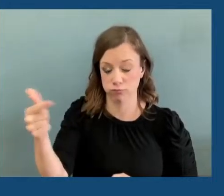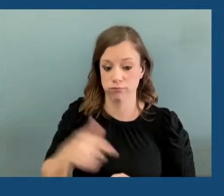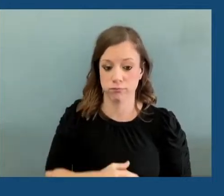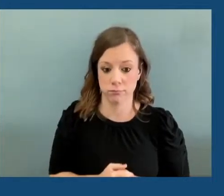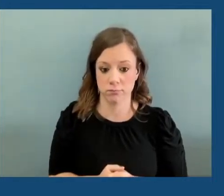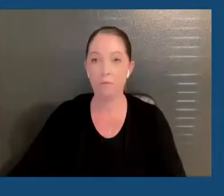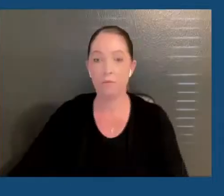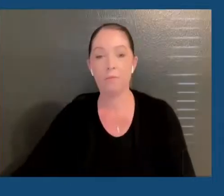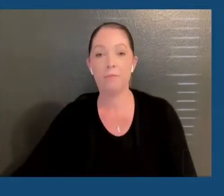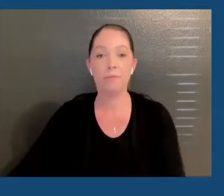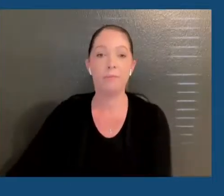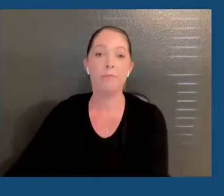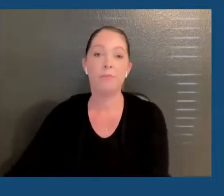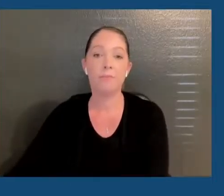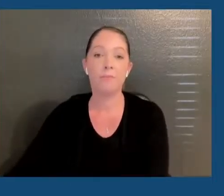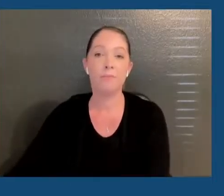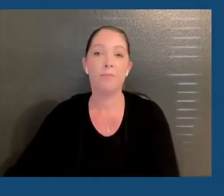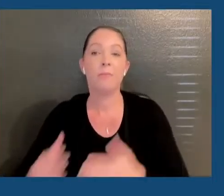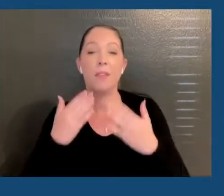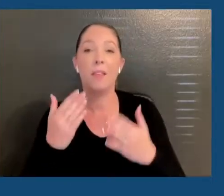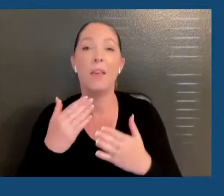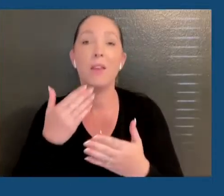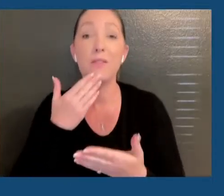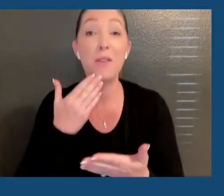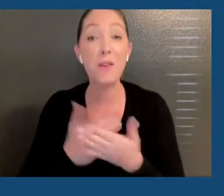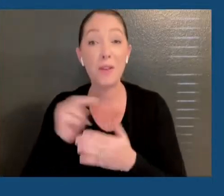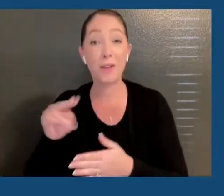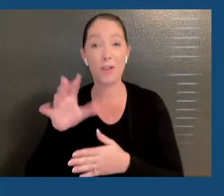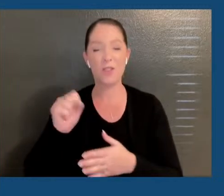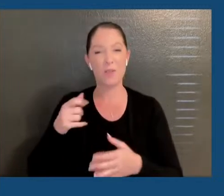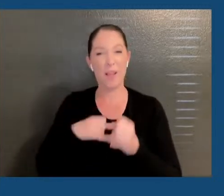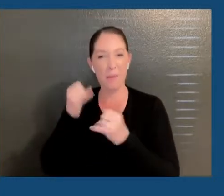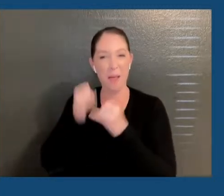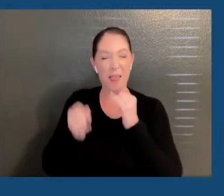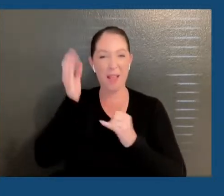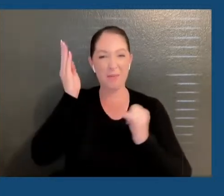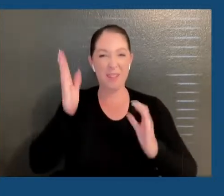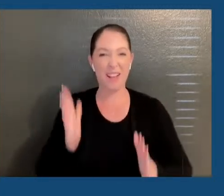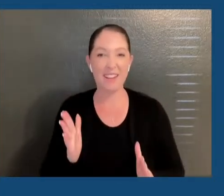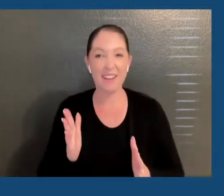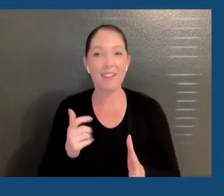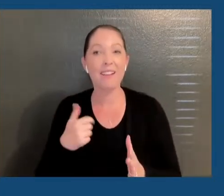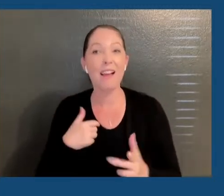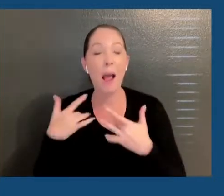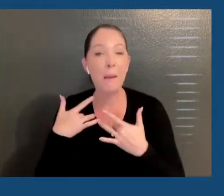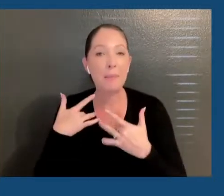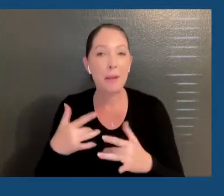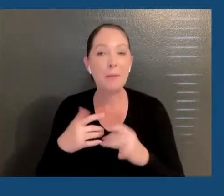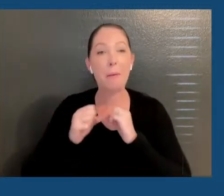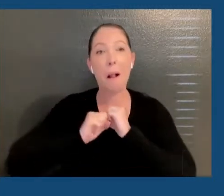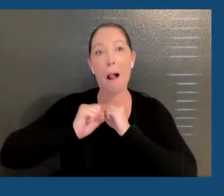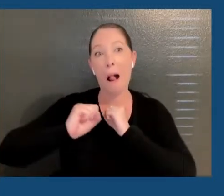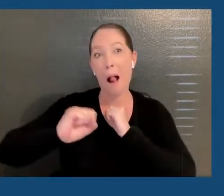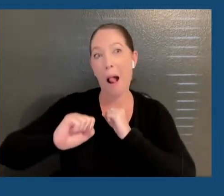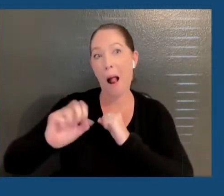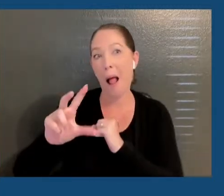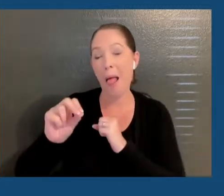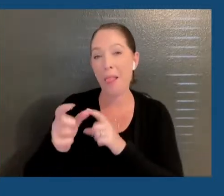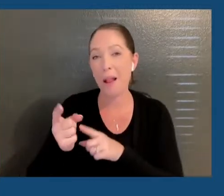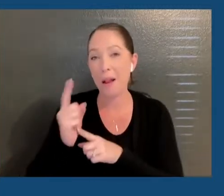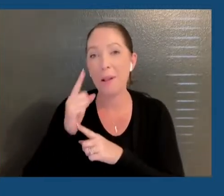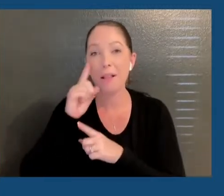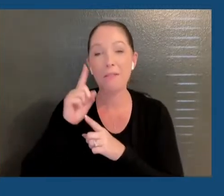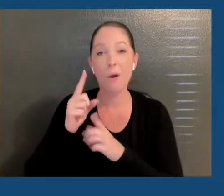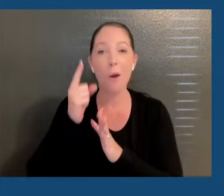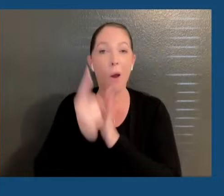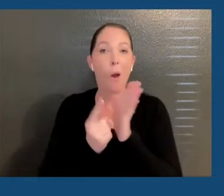Thank you, Kesh. And the good news is I'm last for the most part. So, although I'm tempted to stretch it out for another 30 minutes to get a full hour of